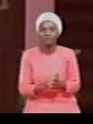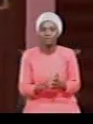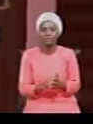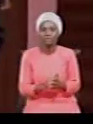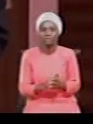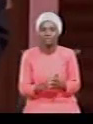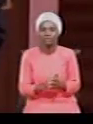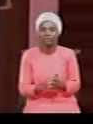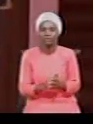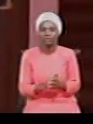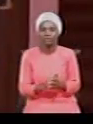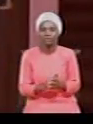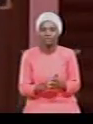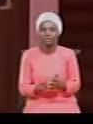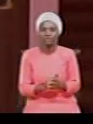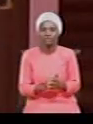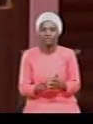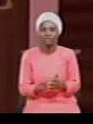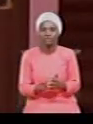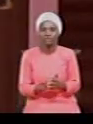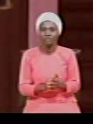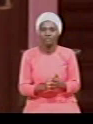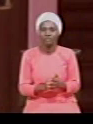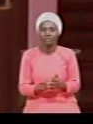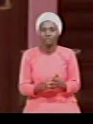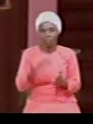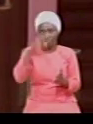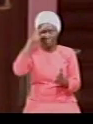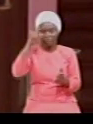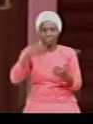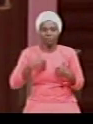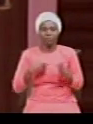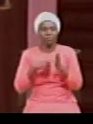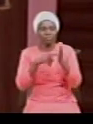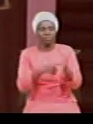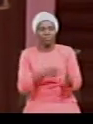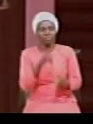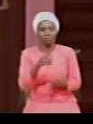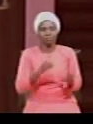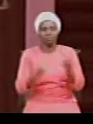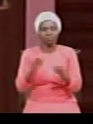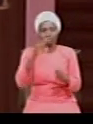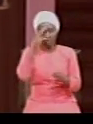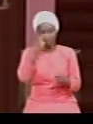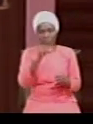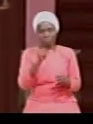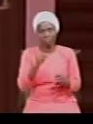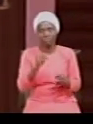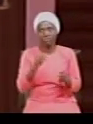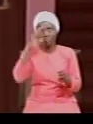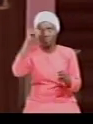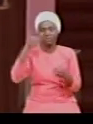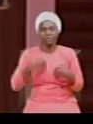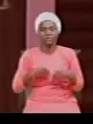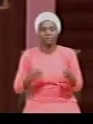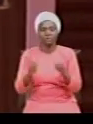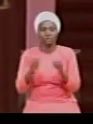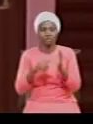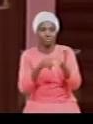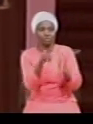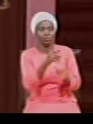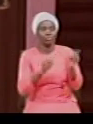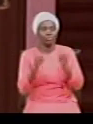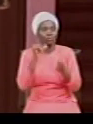6:8. Micah. He has showed thee, O man, he has showed thee, O